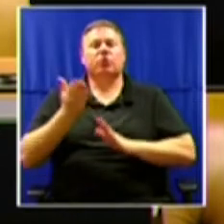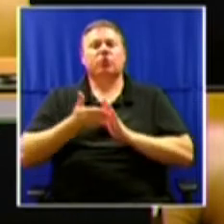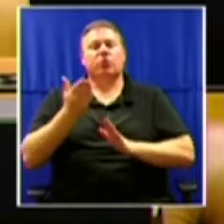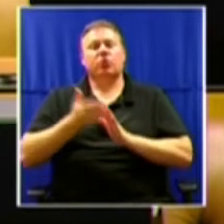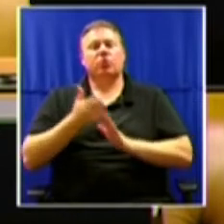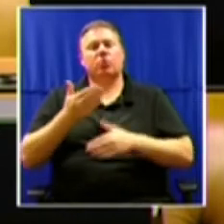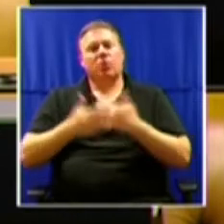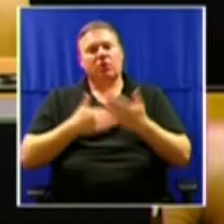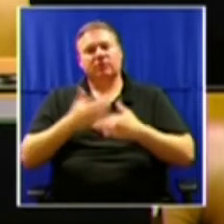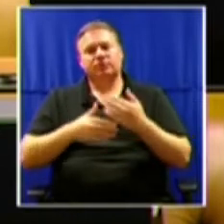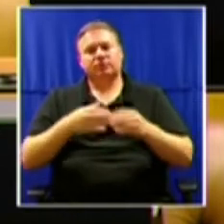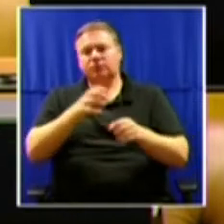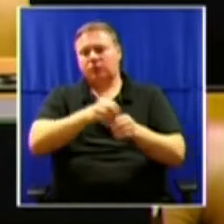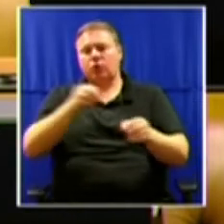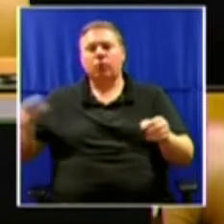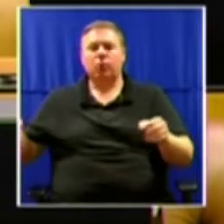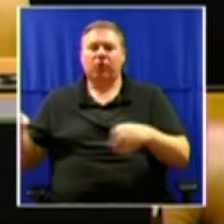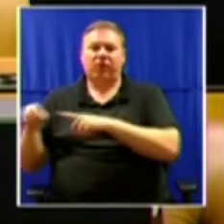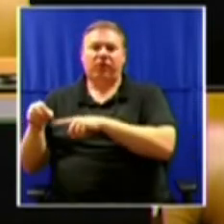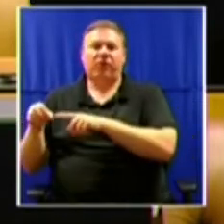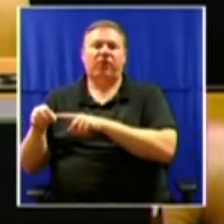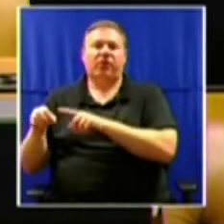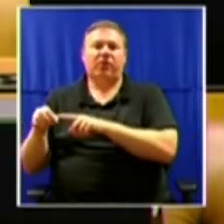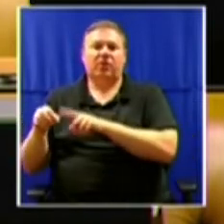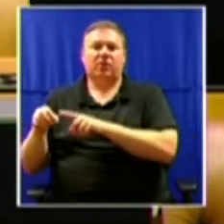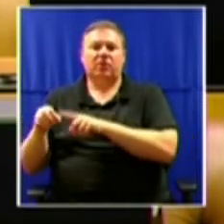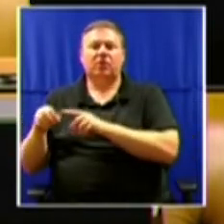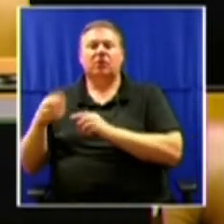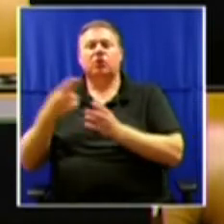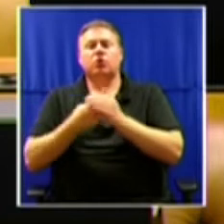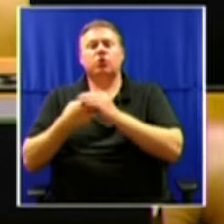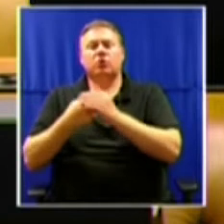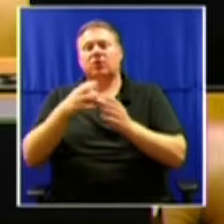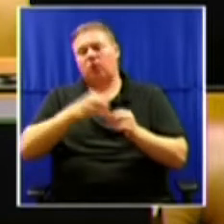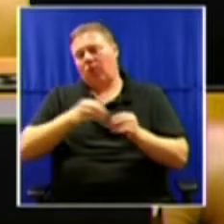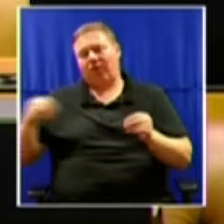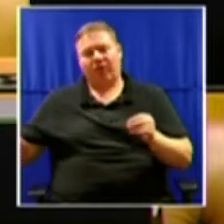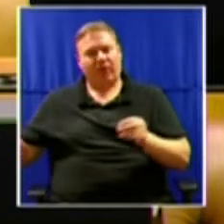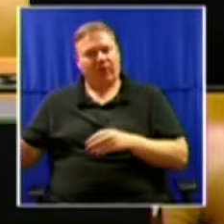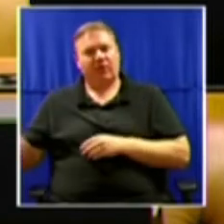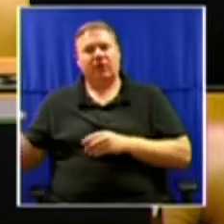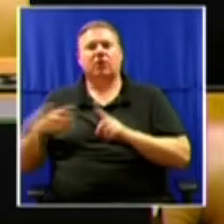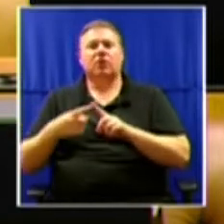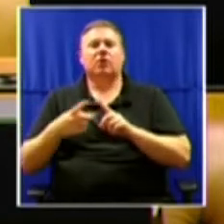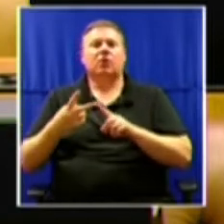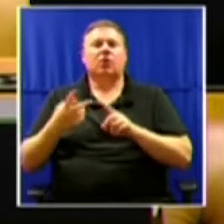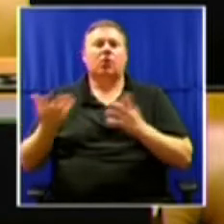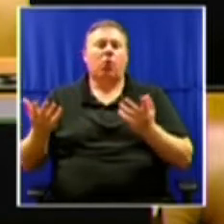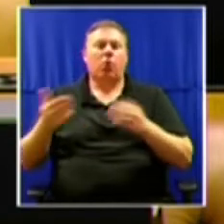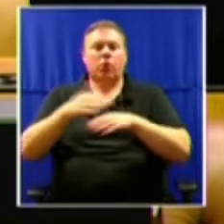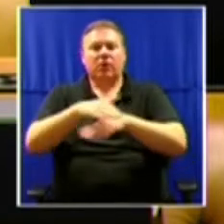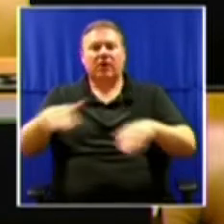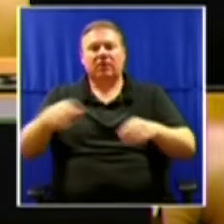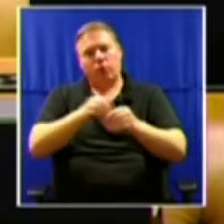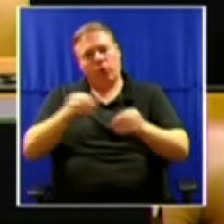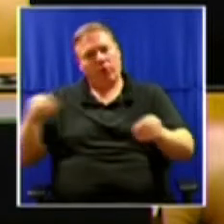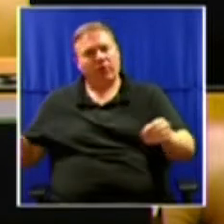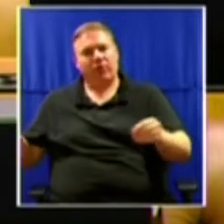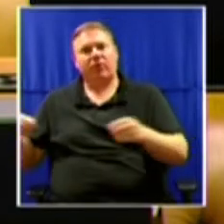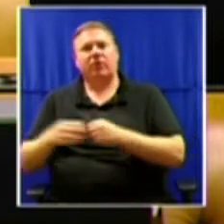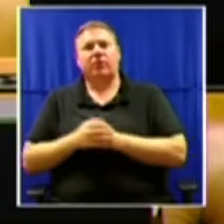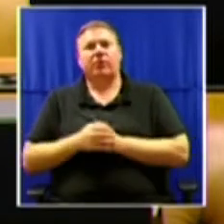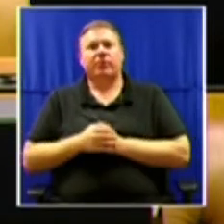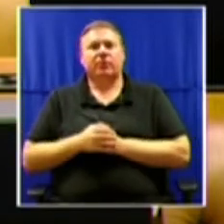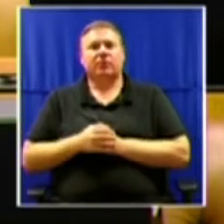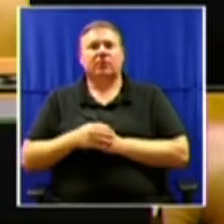them from these units, or we remove them from the front desk so that they are completely not